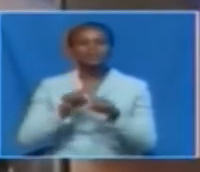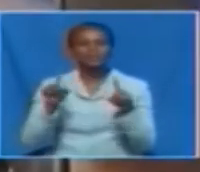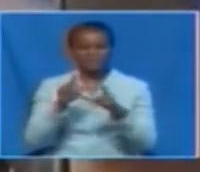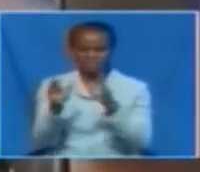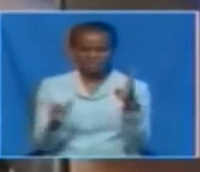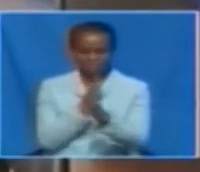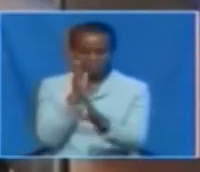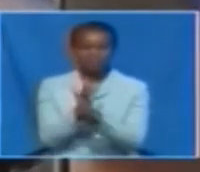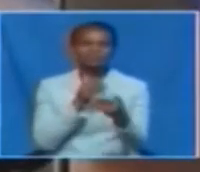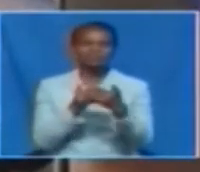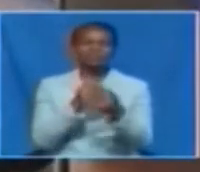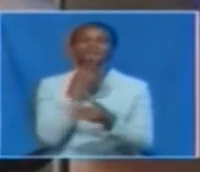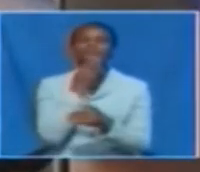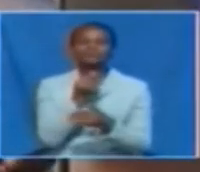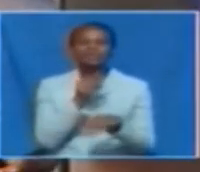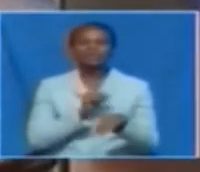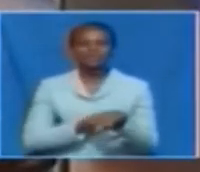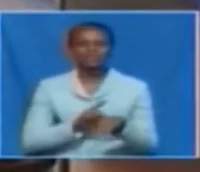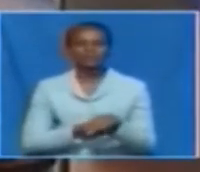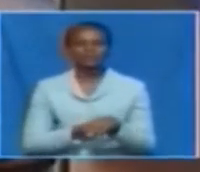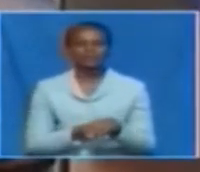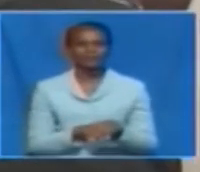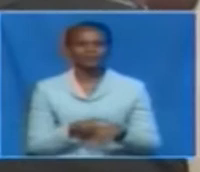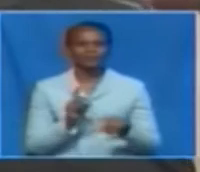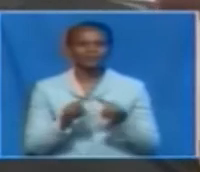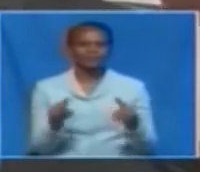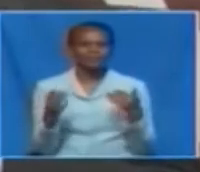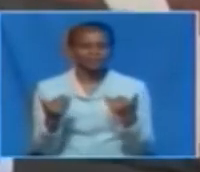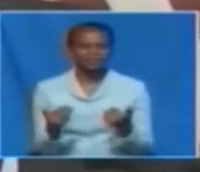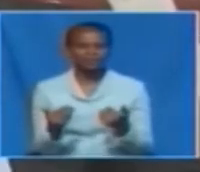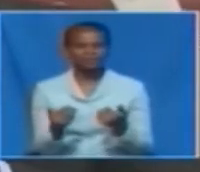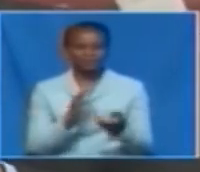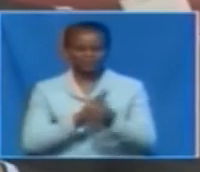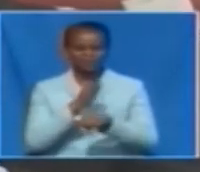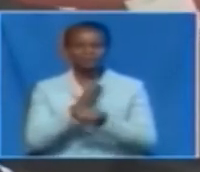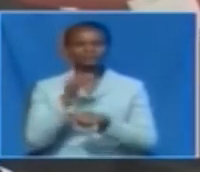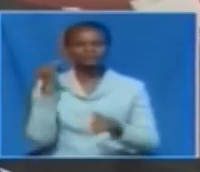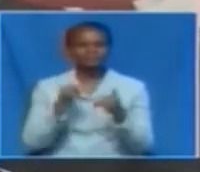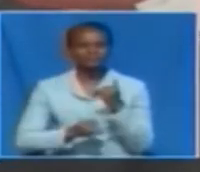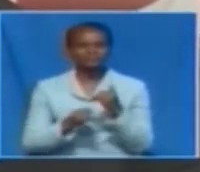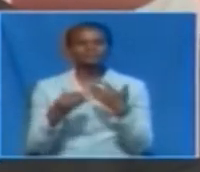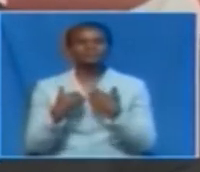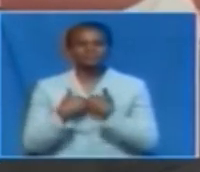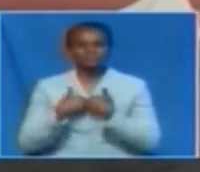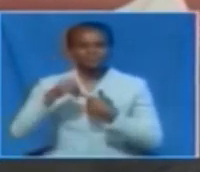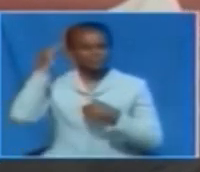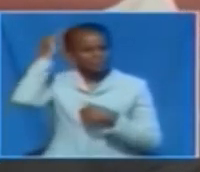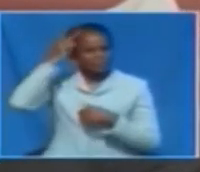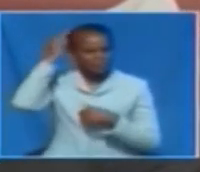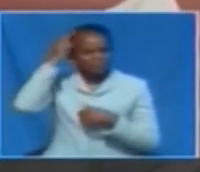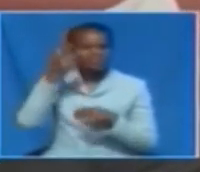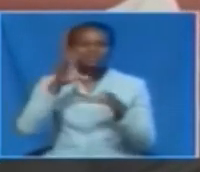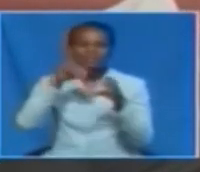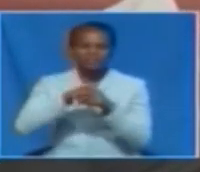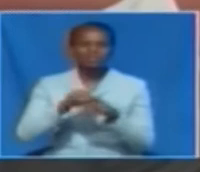Dr. Chiluba's reign. Yeah, but it was the incoming, it was the coming in of, later on we had the Mwanawasa coming in.